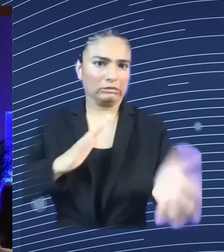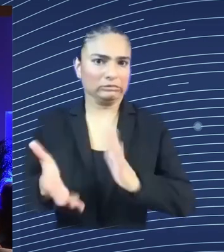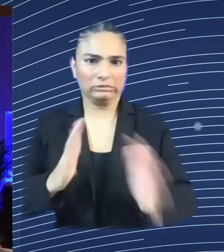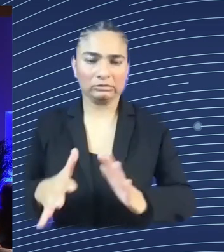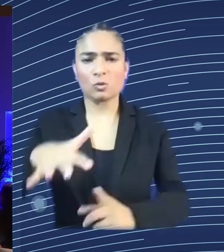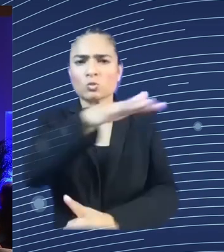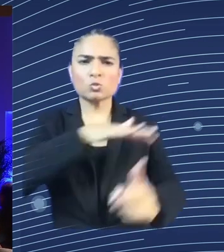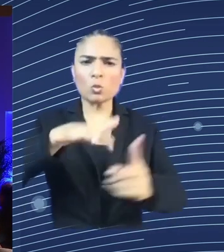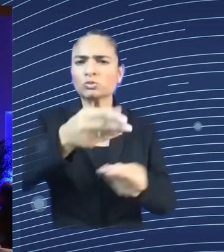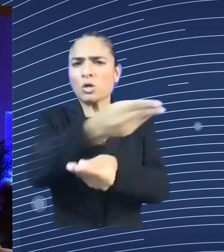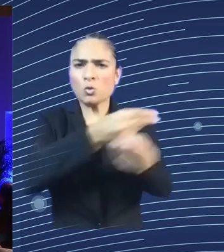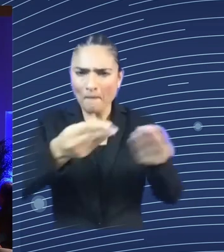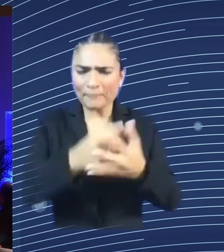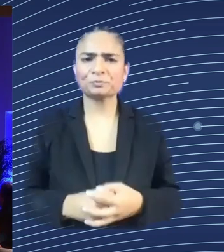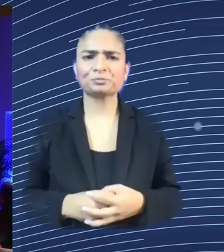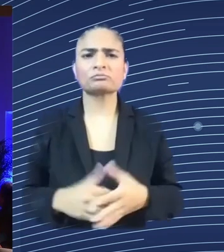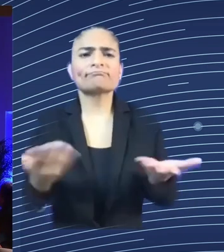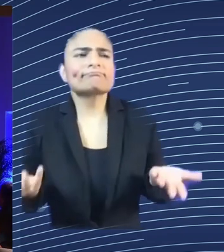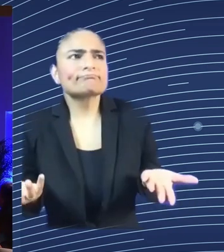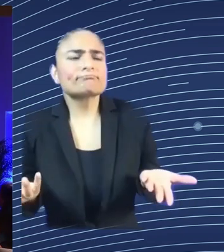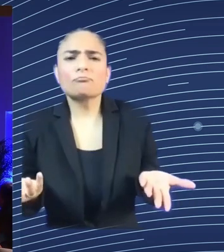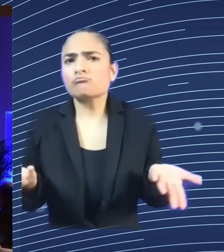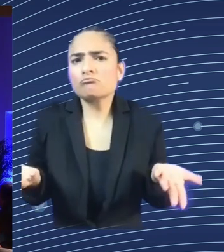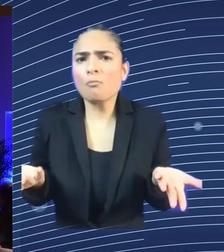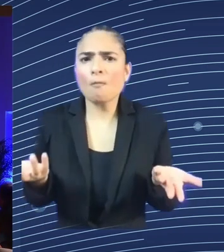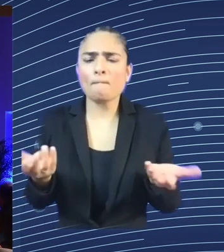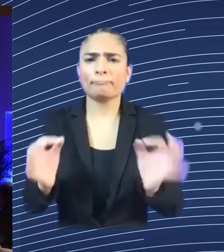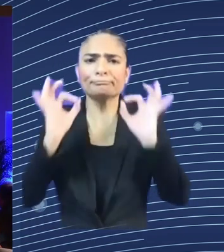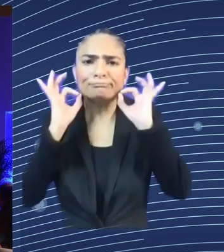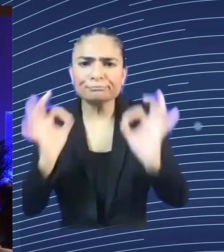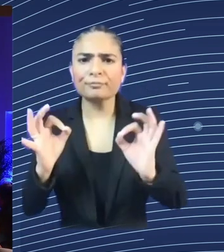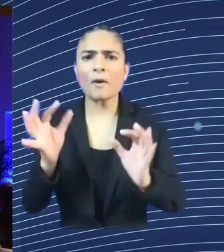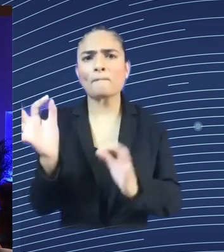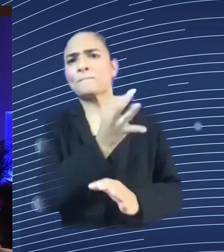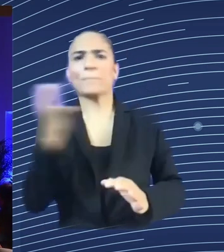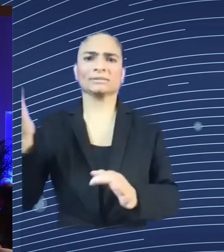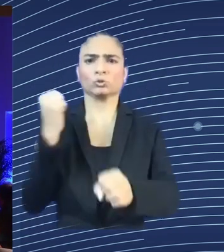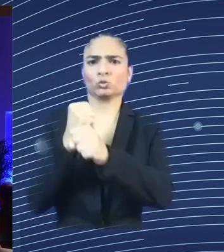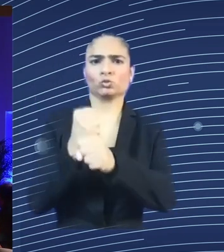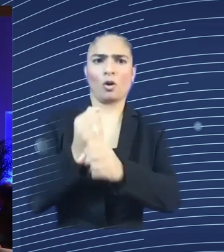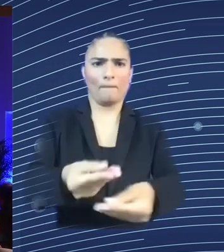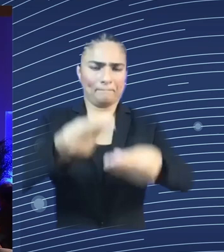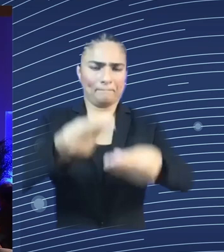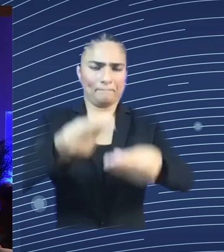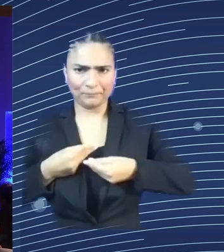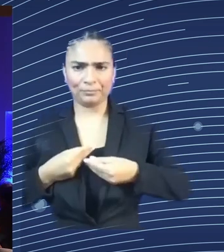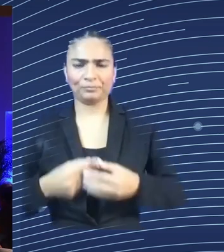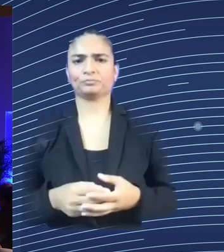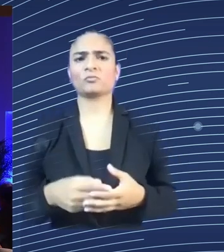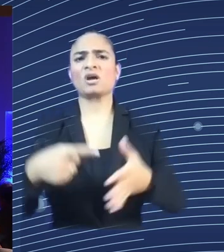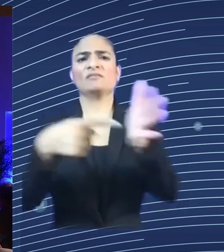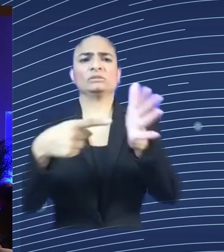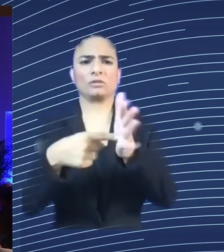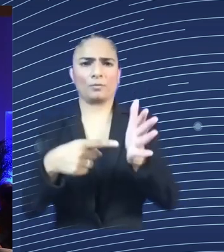present myself, I forgot. I'm Freddy Jussien. I'm from the European Association of Service Providers